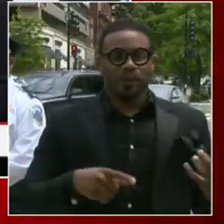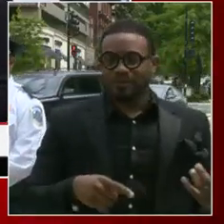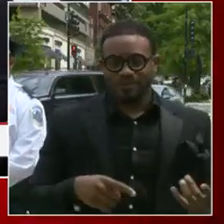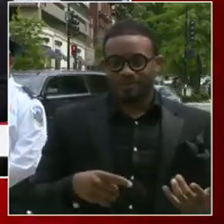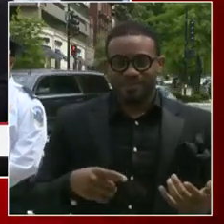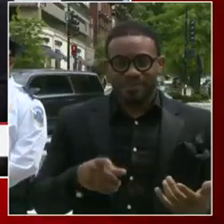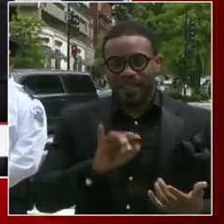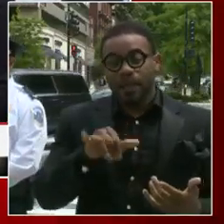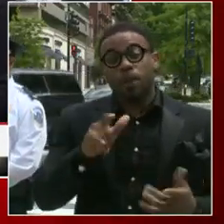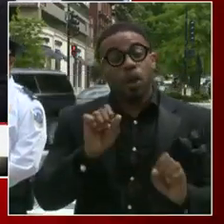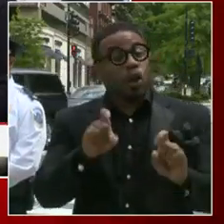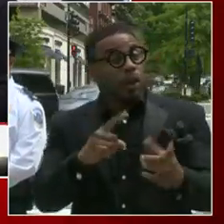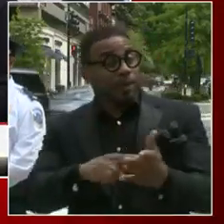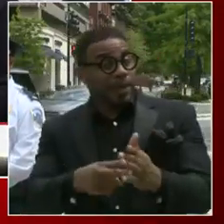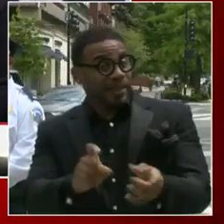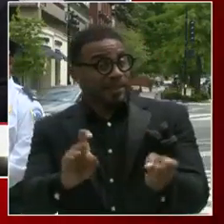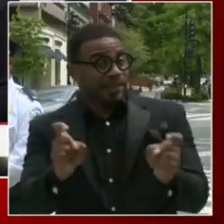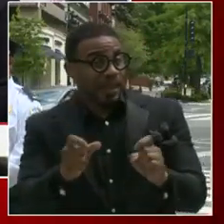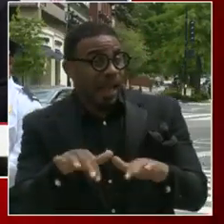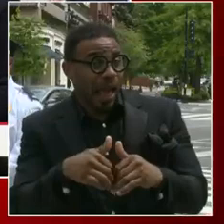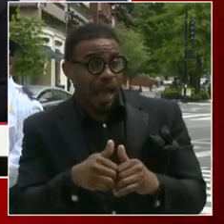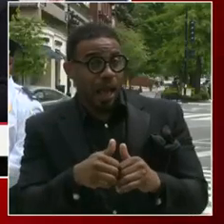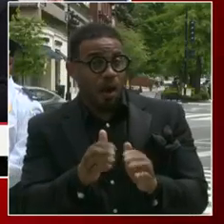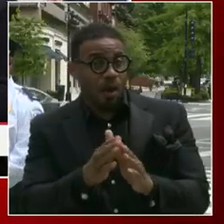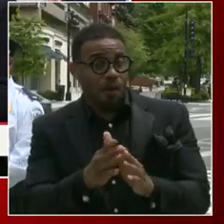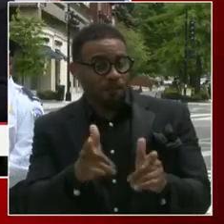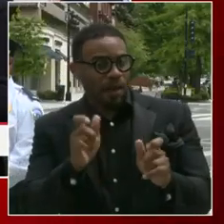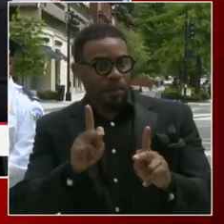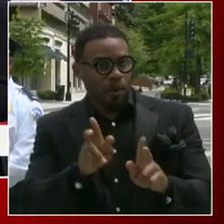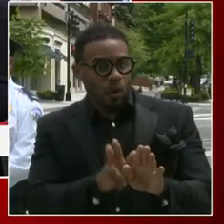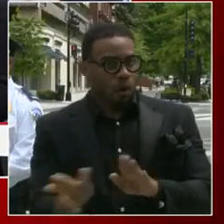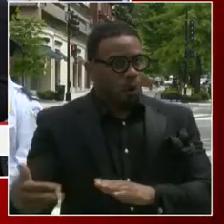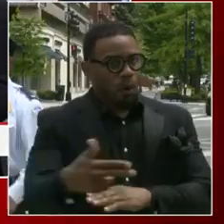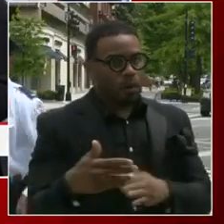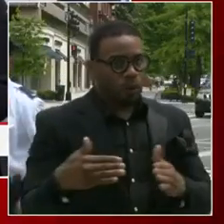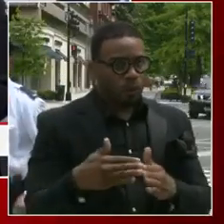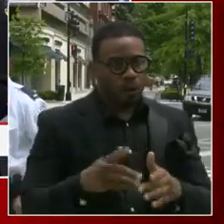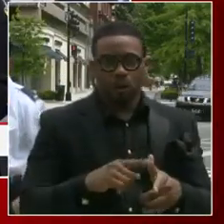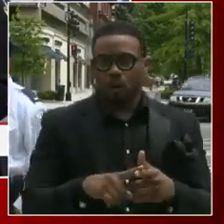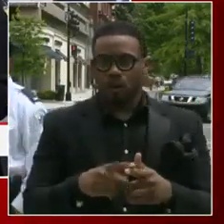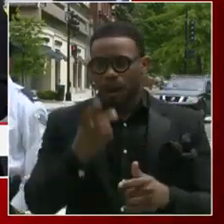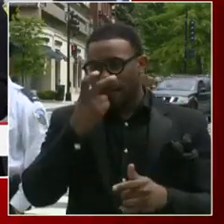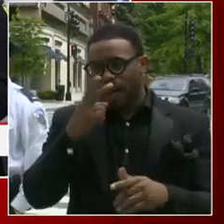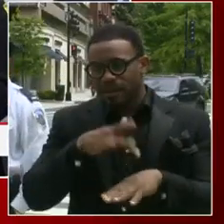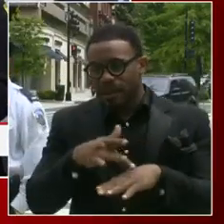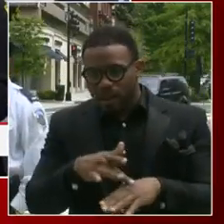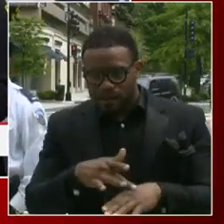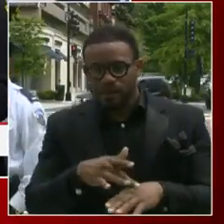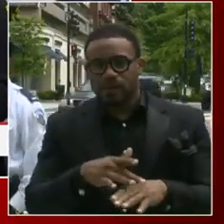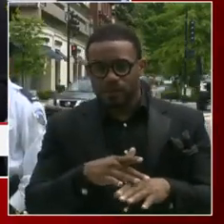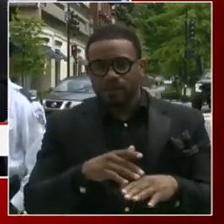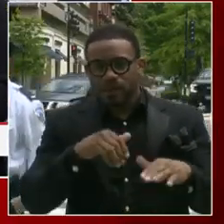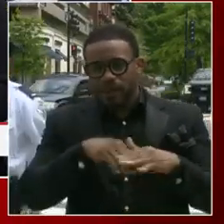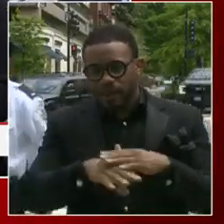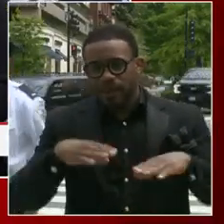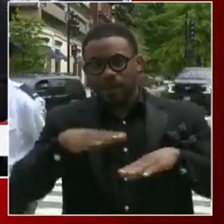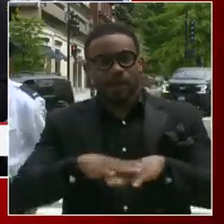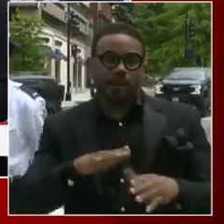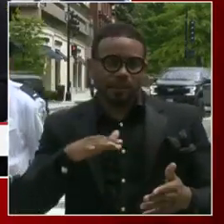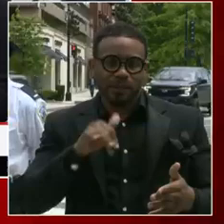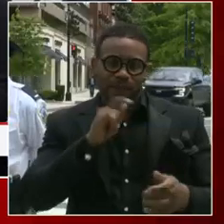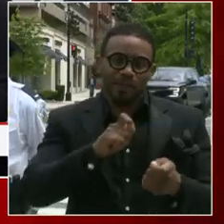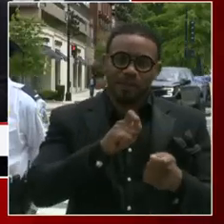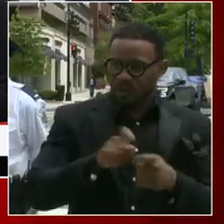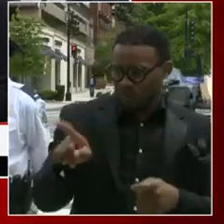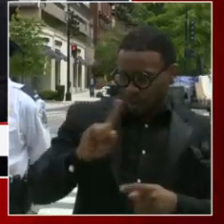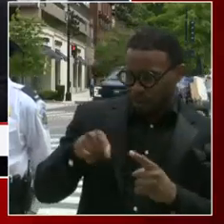but it could mean changing how fast people can go around a corner, or blind spots on entering an intersection, and not knowing